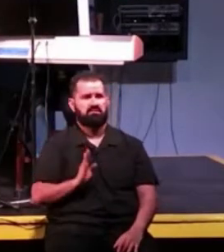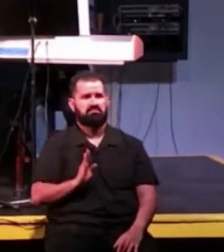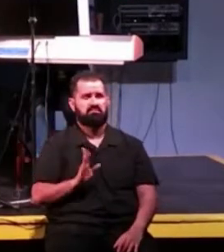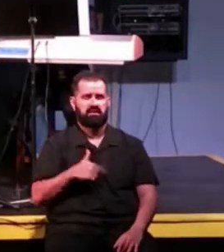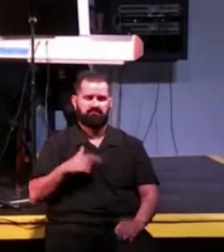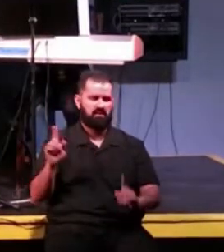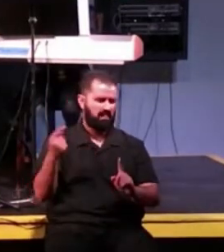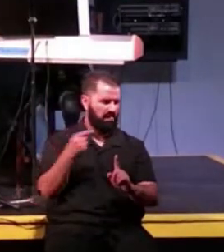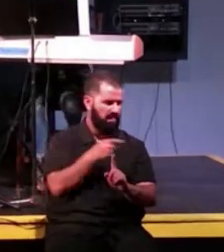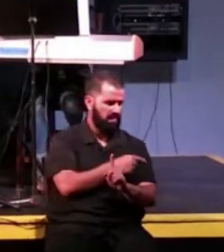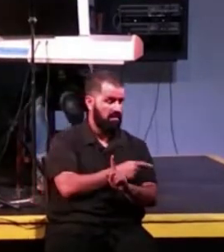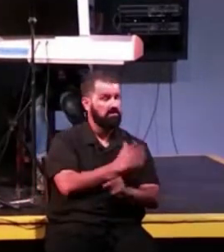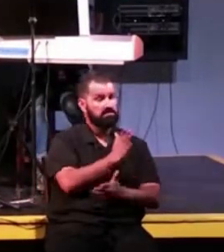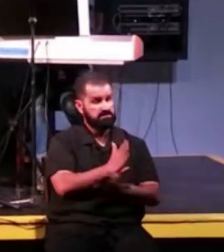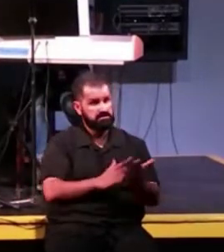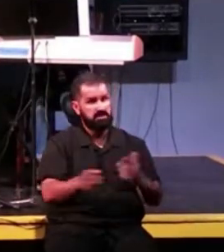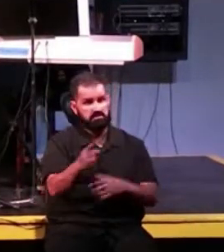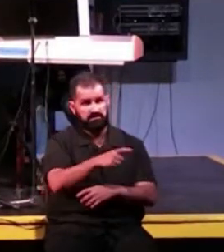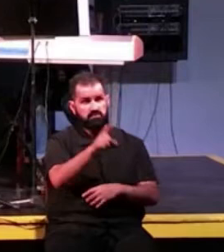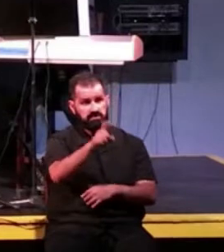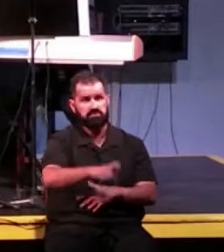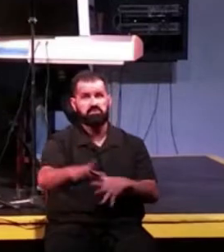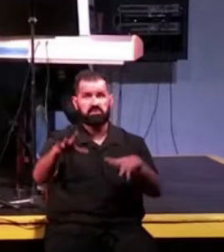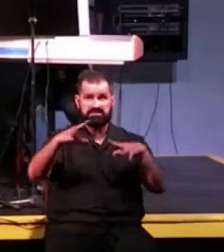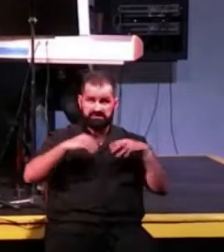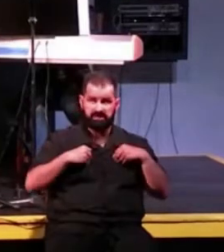Some of you need to get with God for the first time.